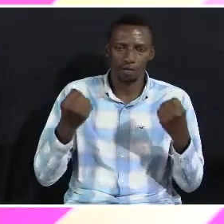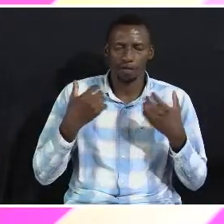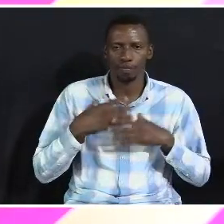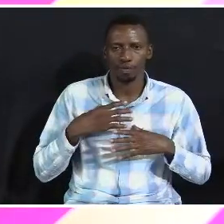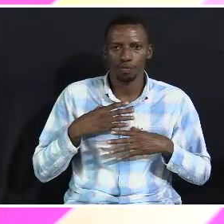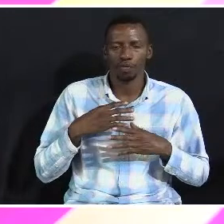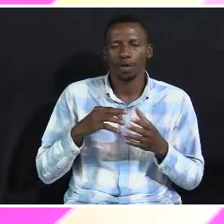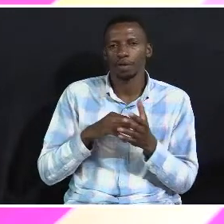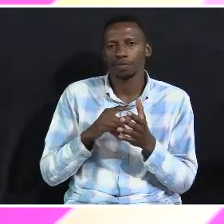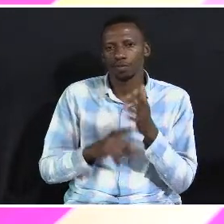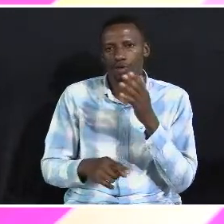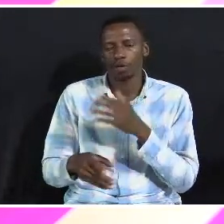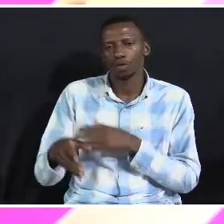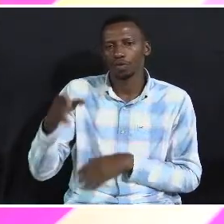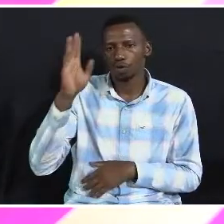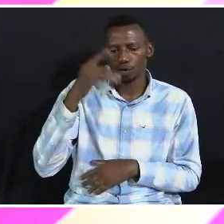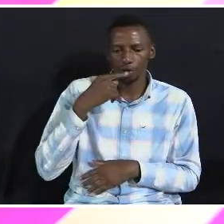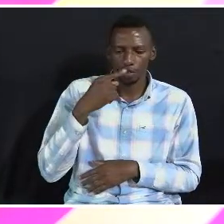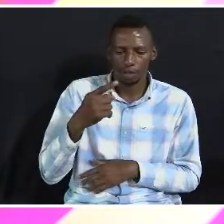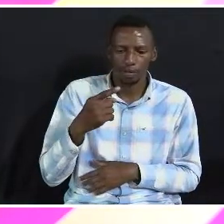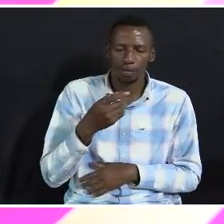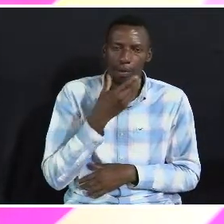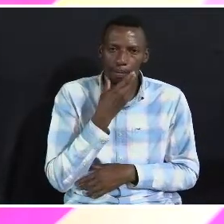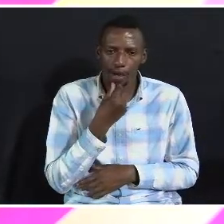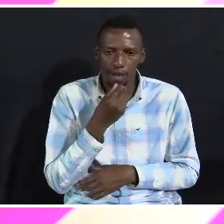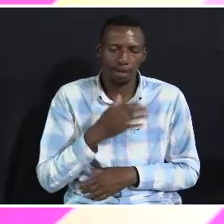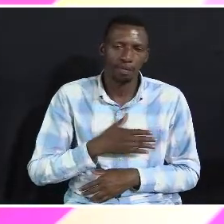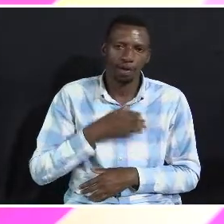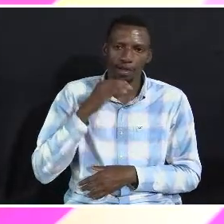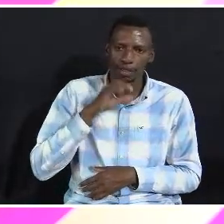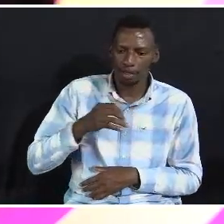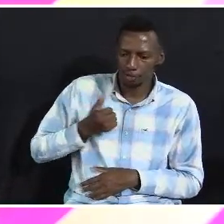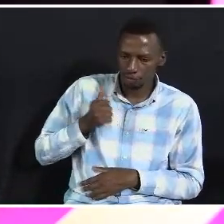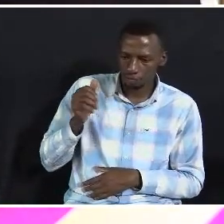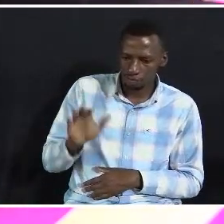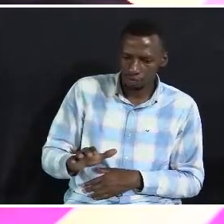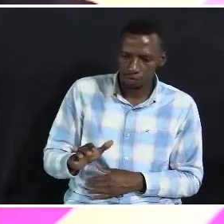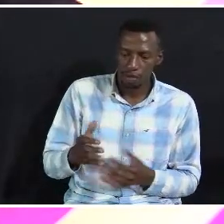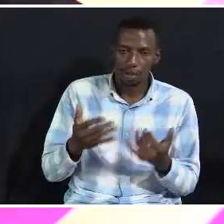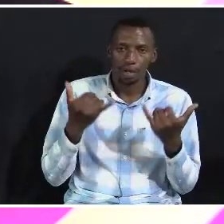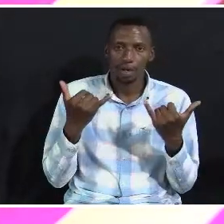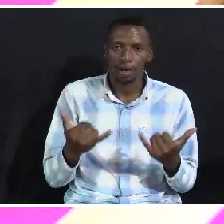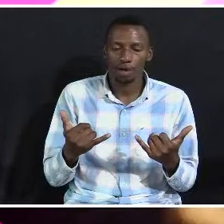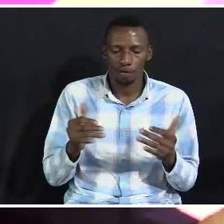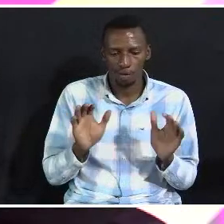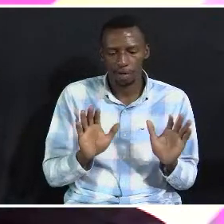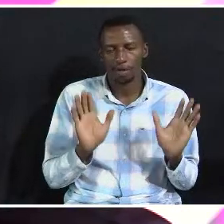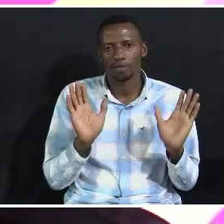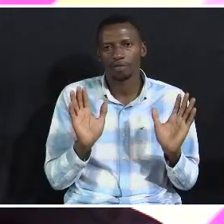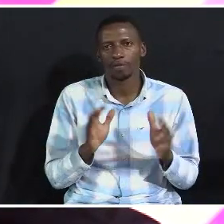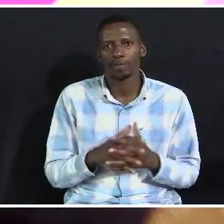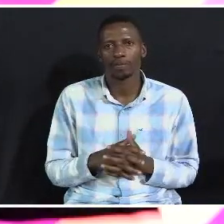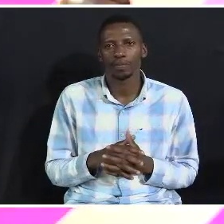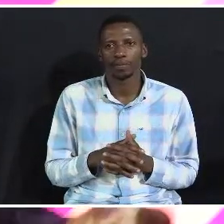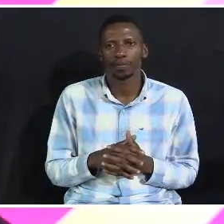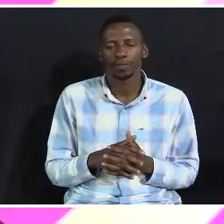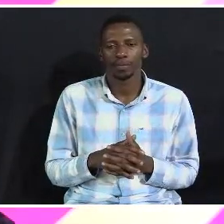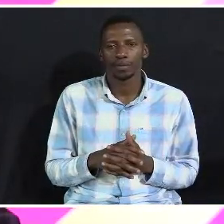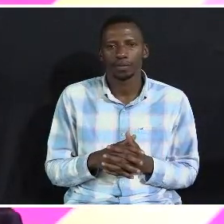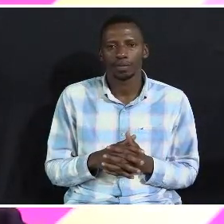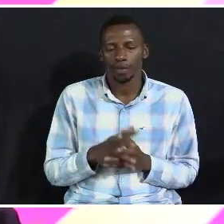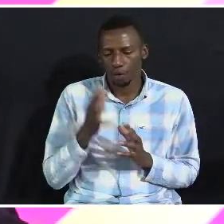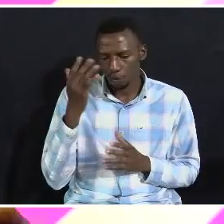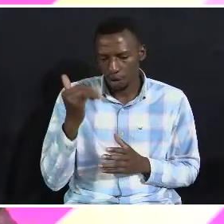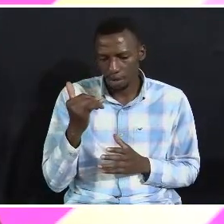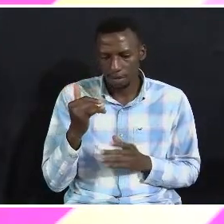was turning to man and saying, man, my son, my daughter, now leave. Why? A